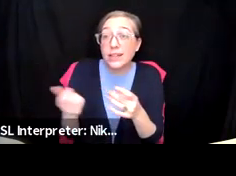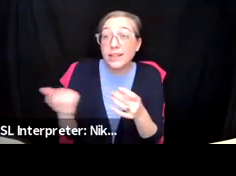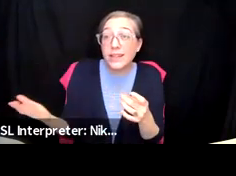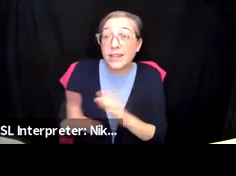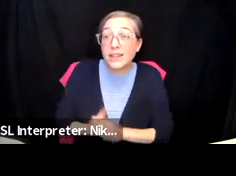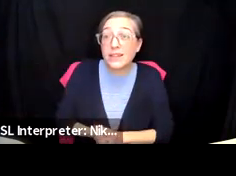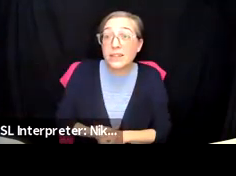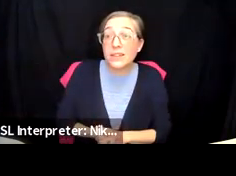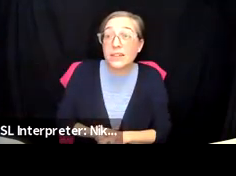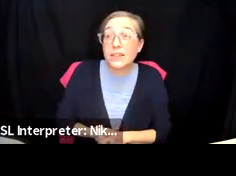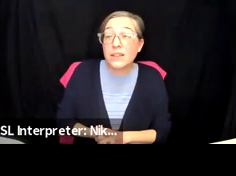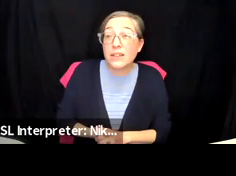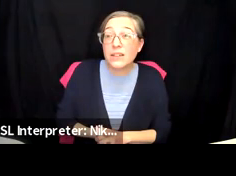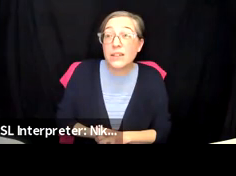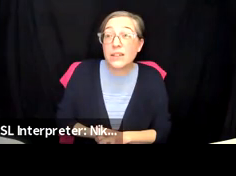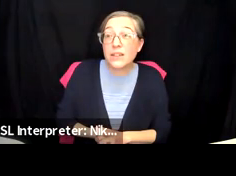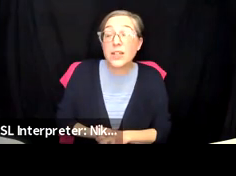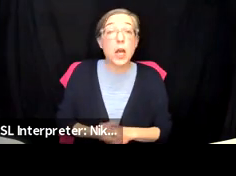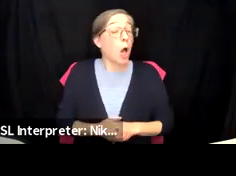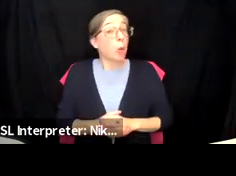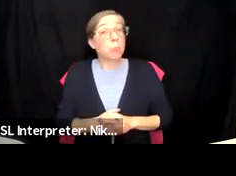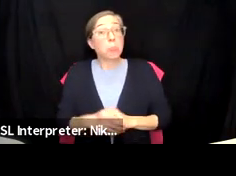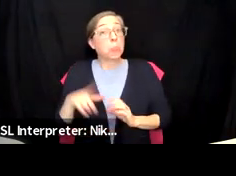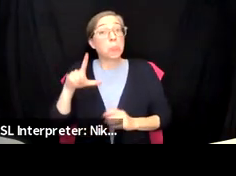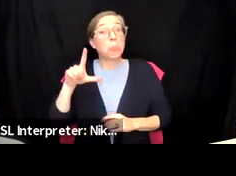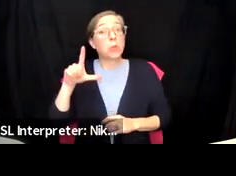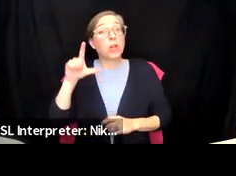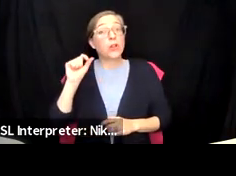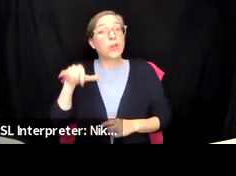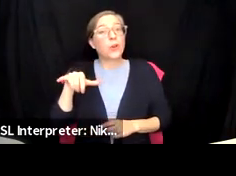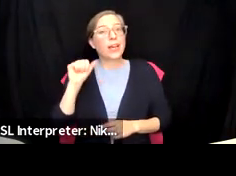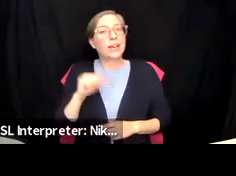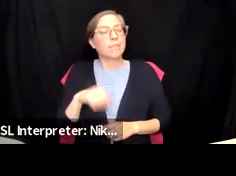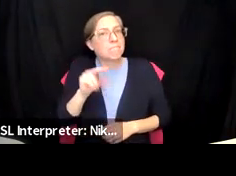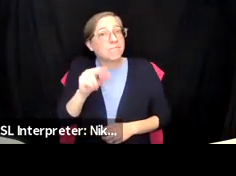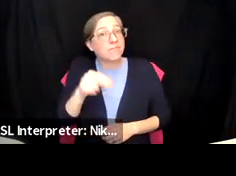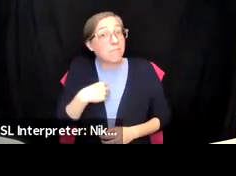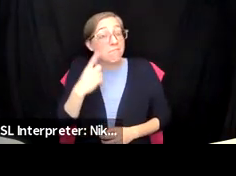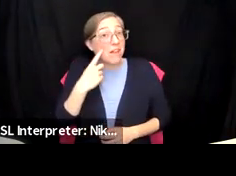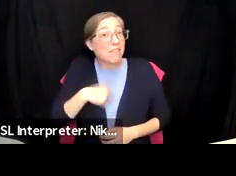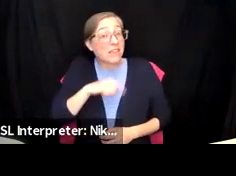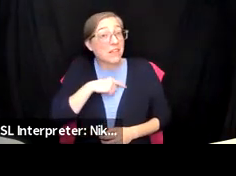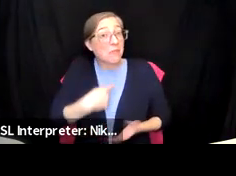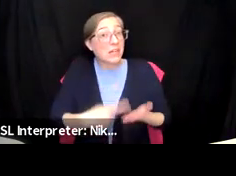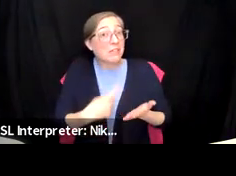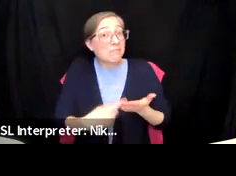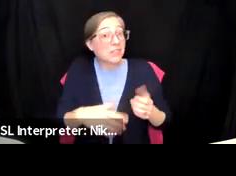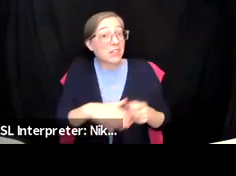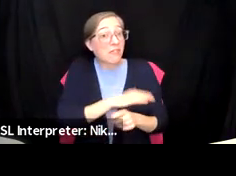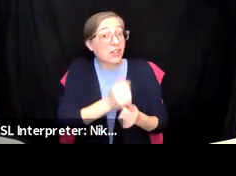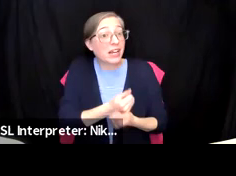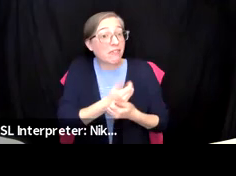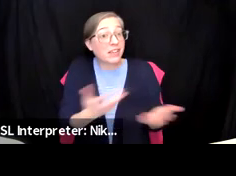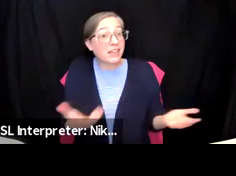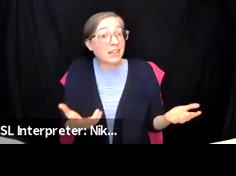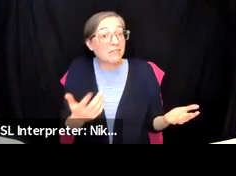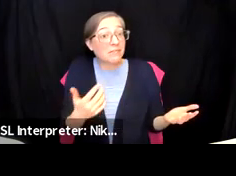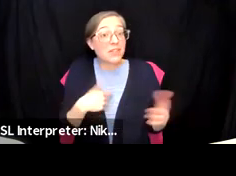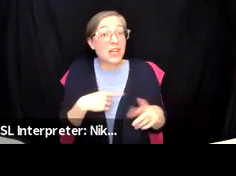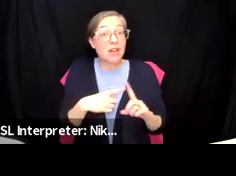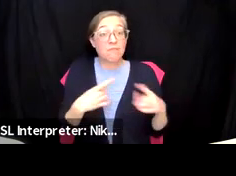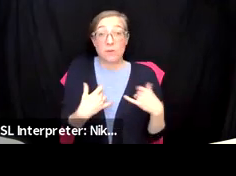I think Mary covered it all. From here, our plan is to have our disability